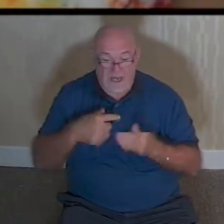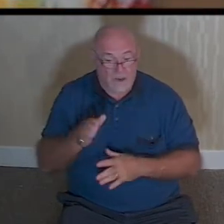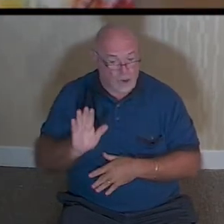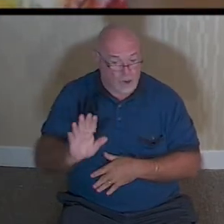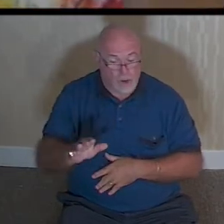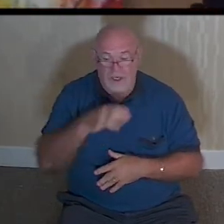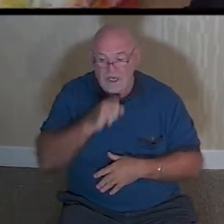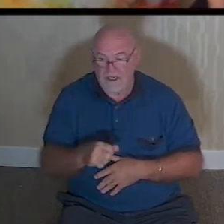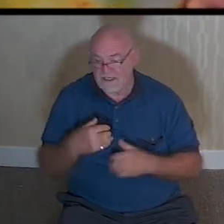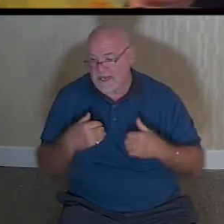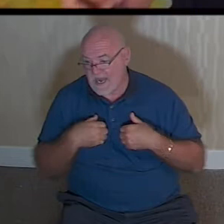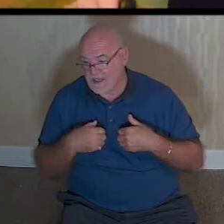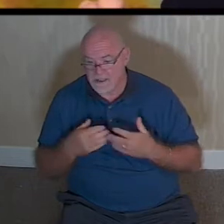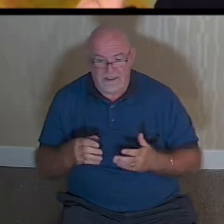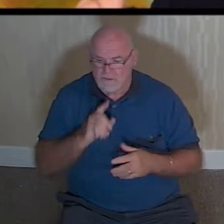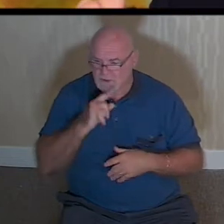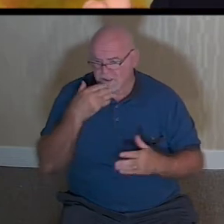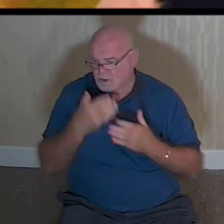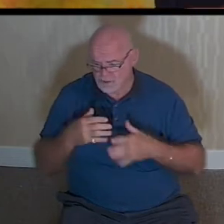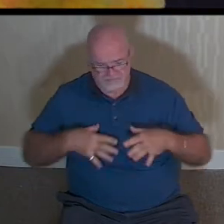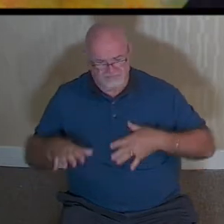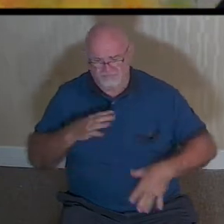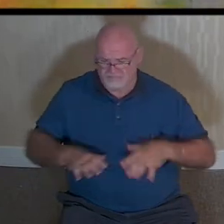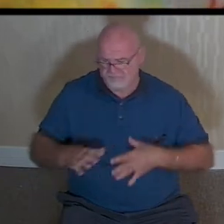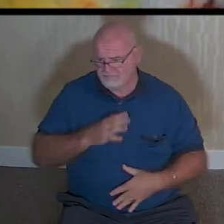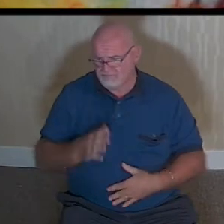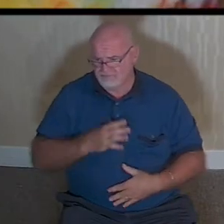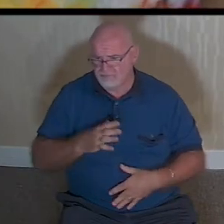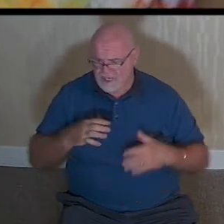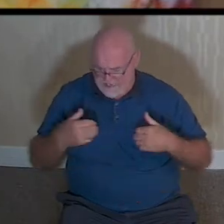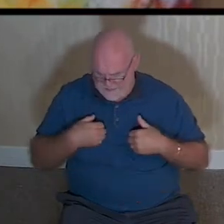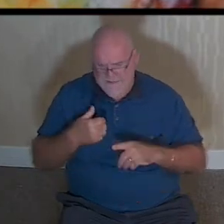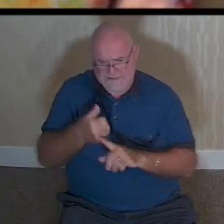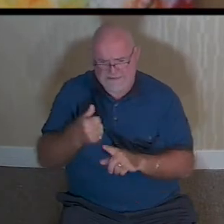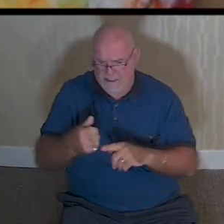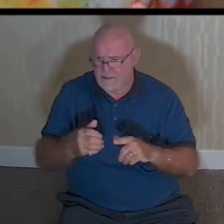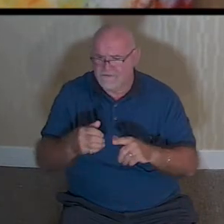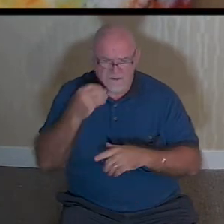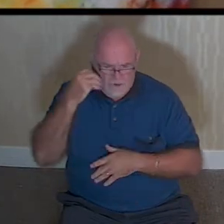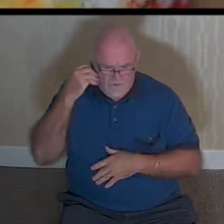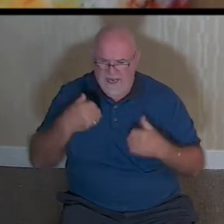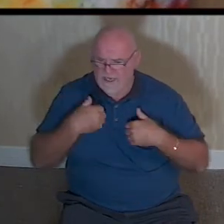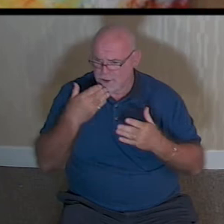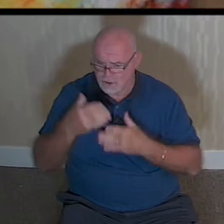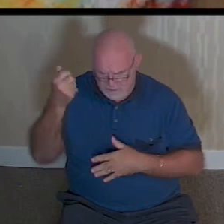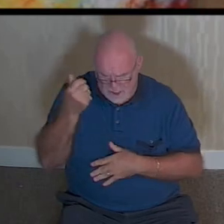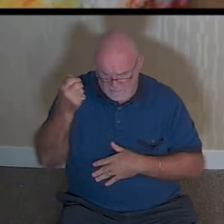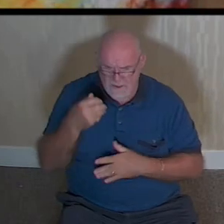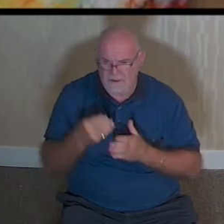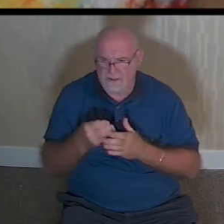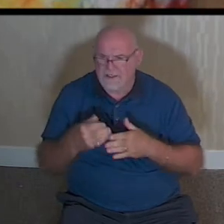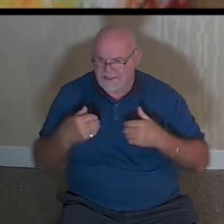wore khakis. He wore polo shirts. He owned his own home. He had a good retirement, and he had an